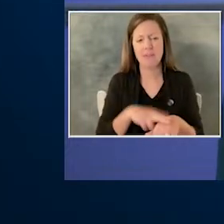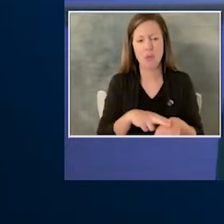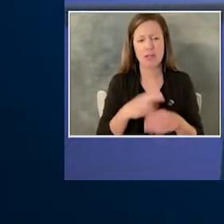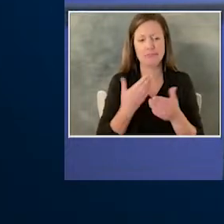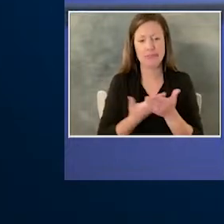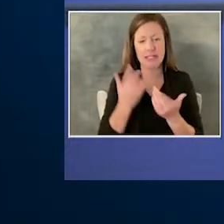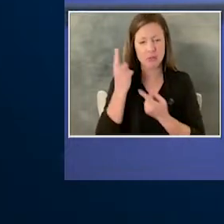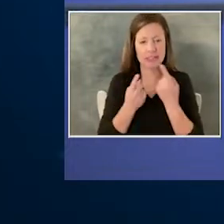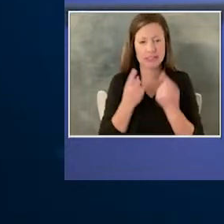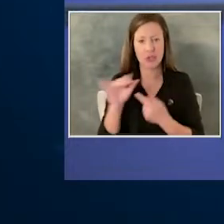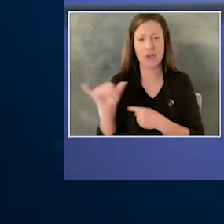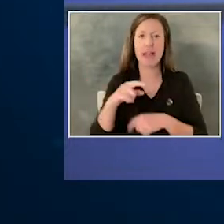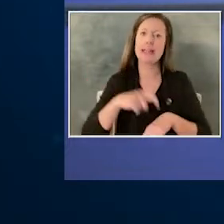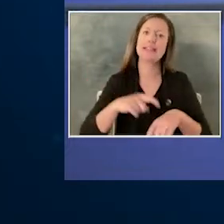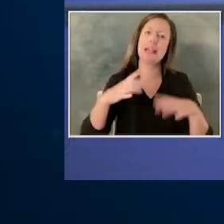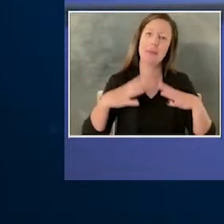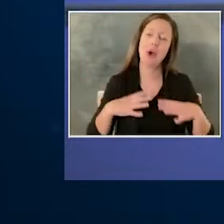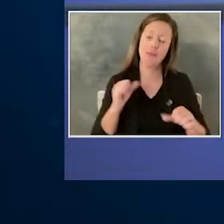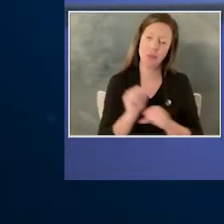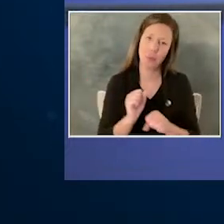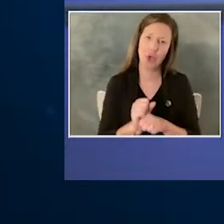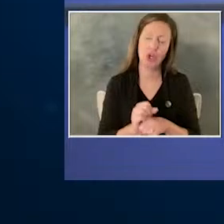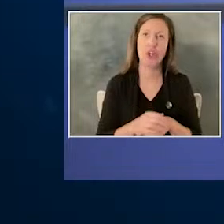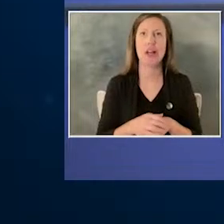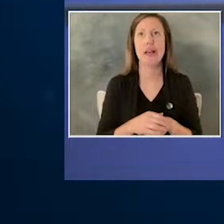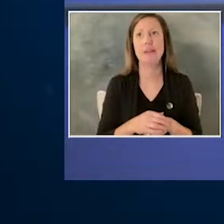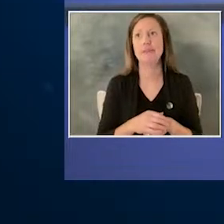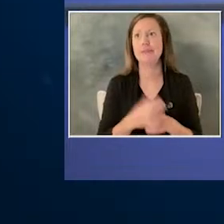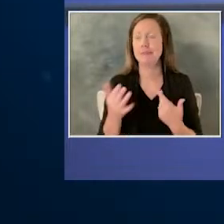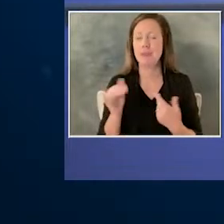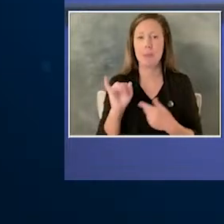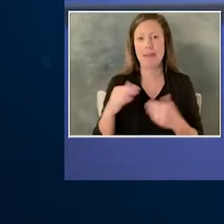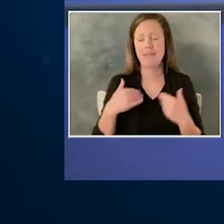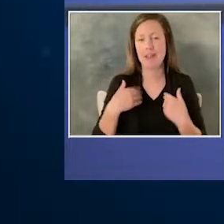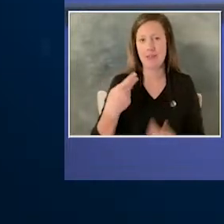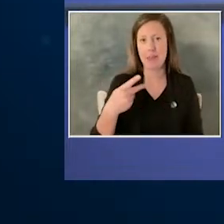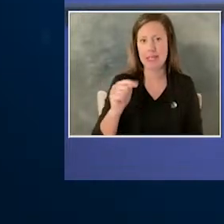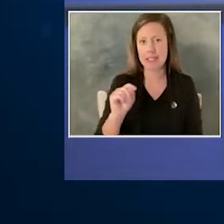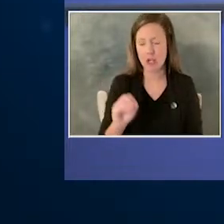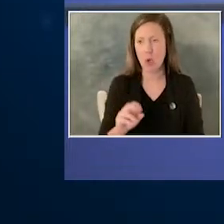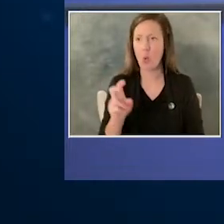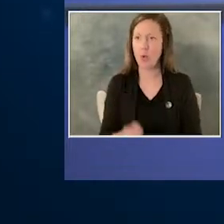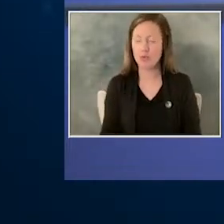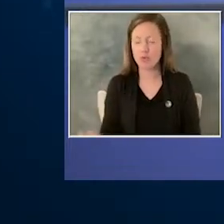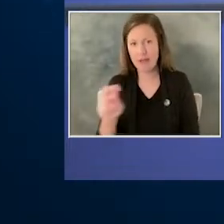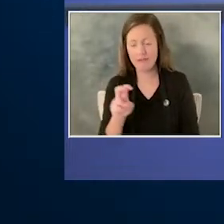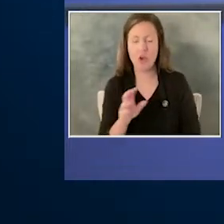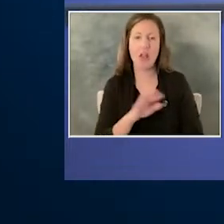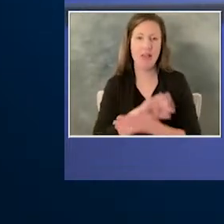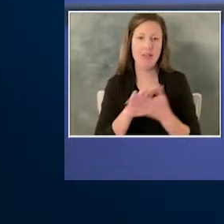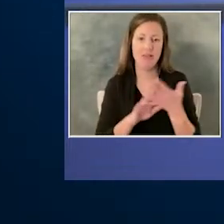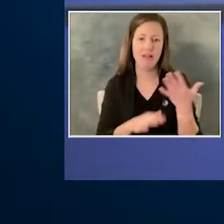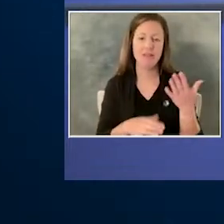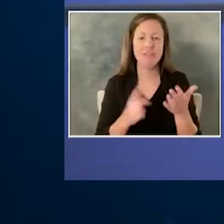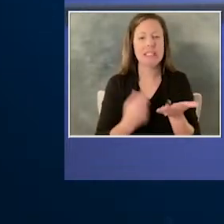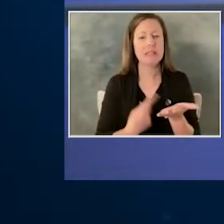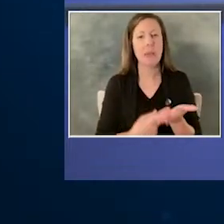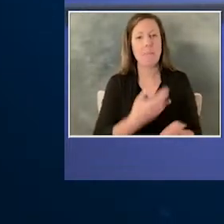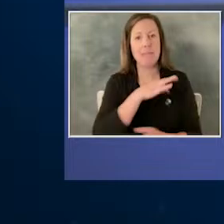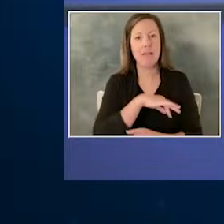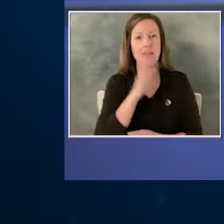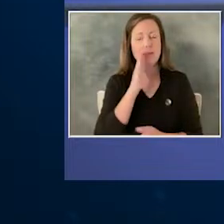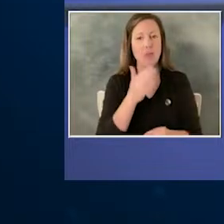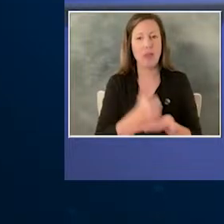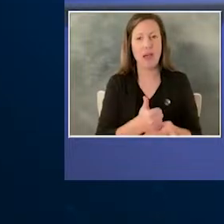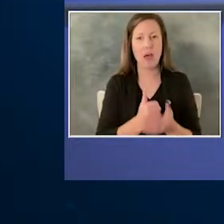are, time off work, if they have, paid time off, travel. There is benefits sometimes that help donors